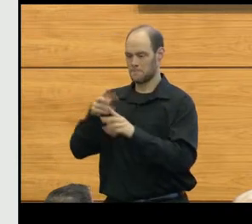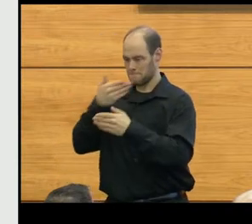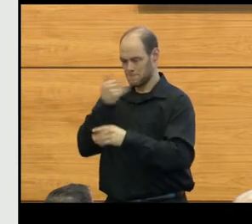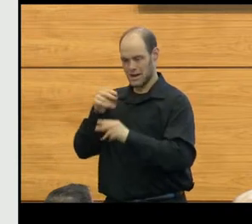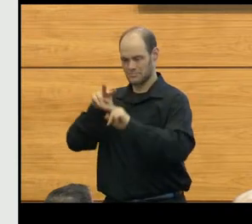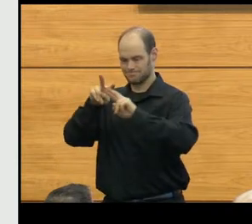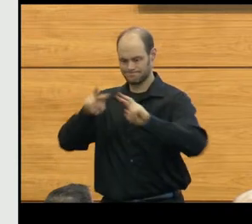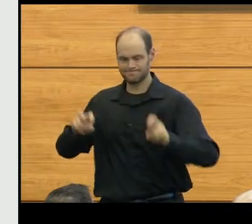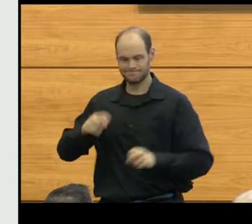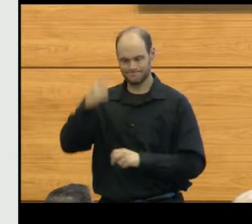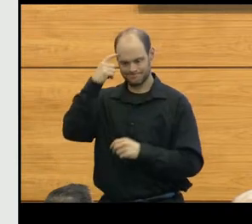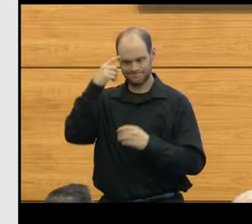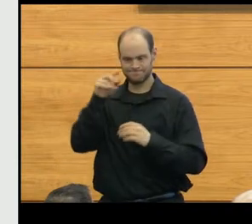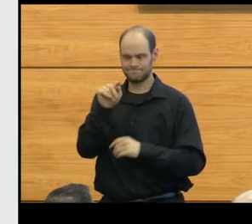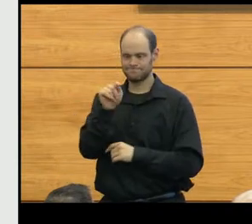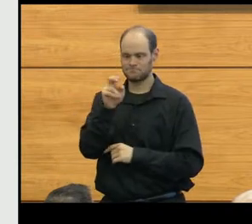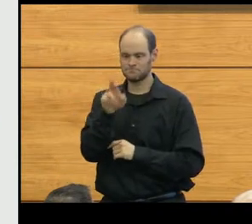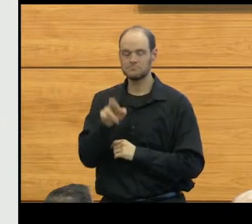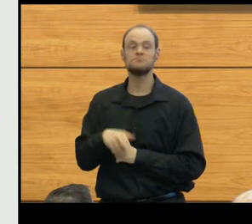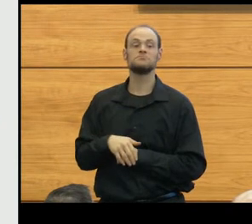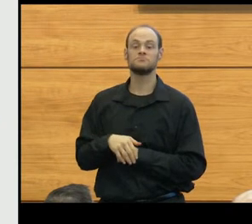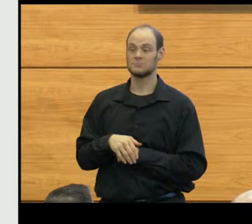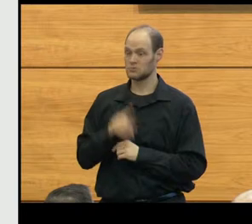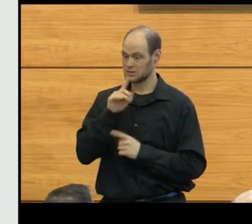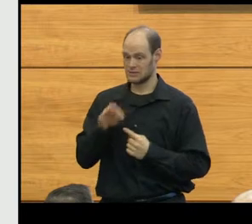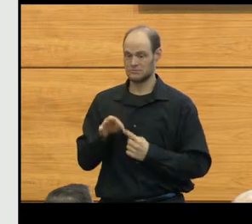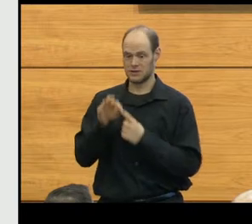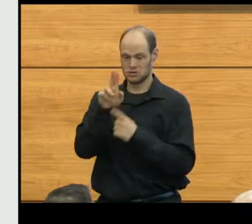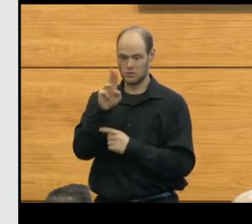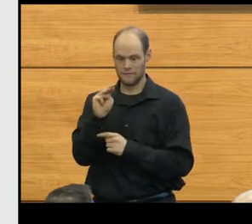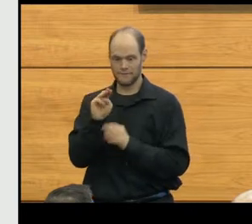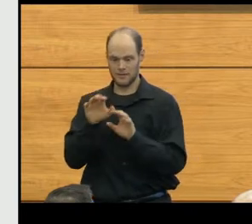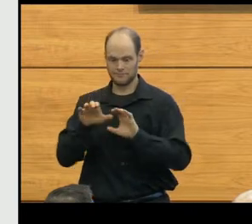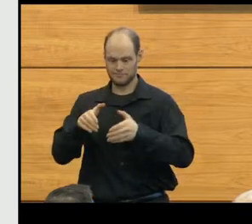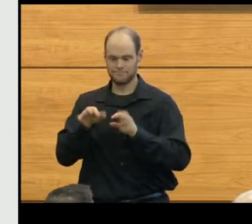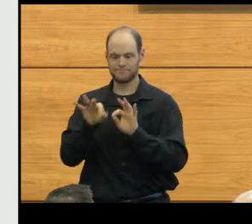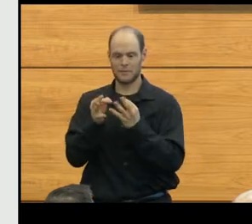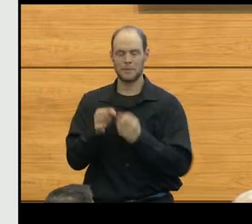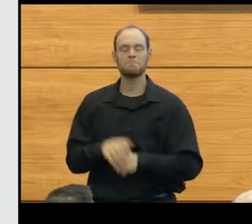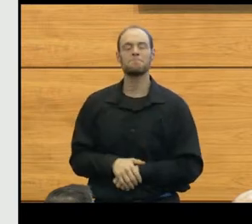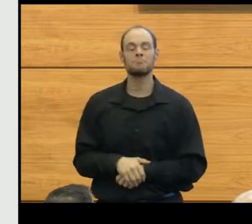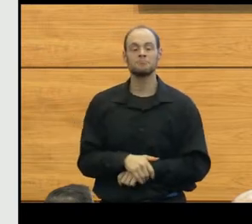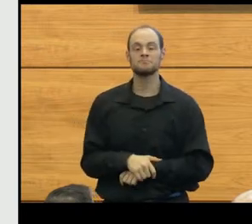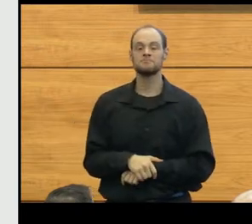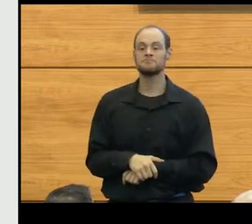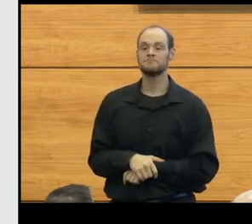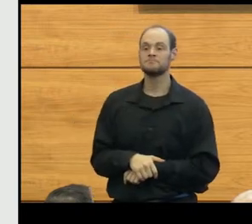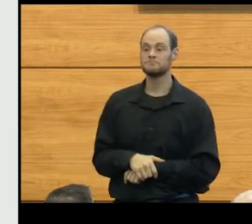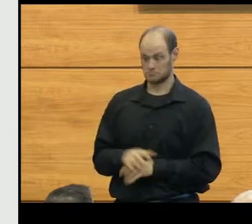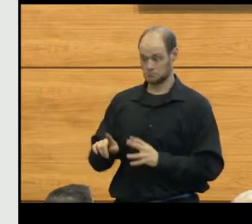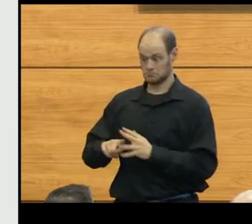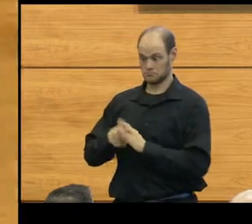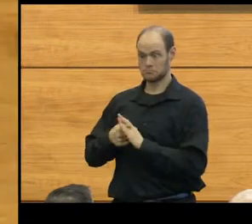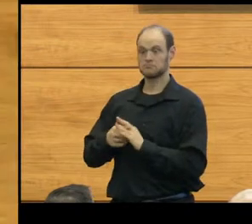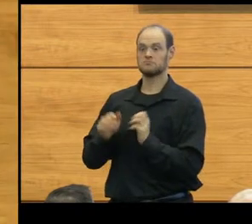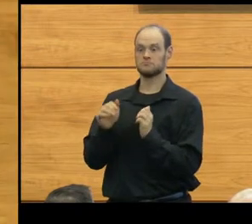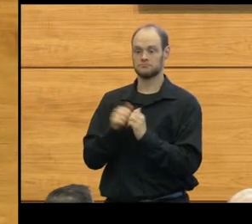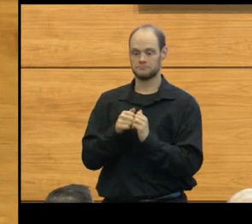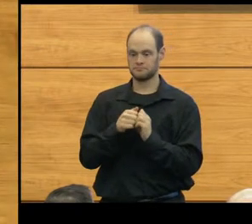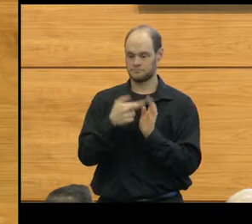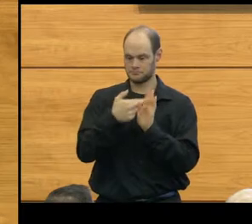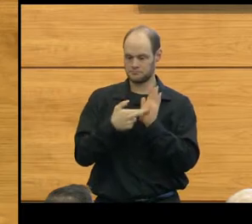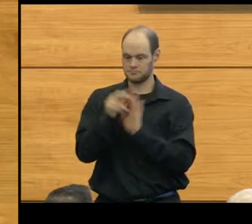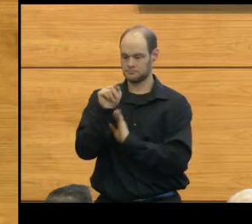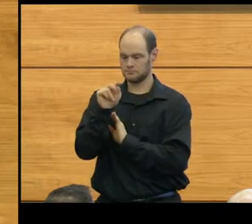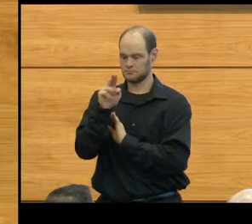analysis of the brain tumors. Again, something unique to the Michigan family. We started back with a registry